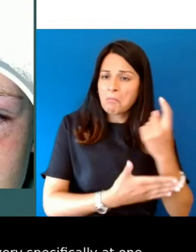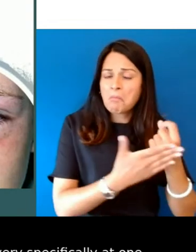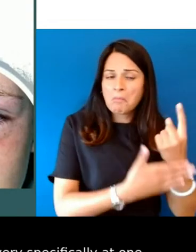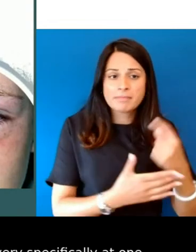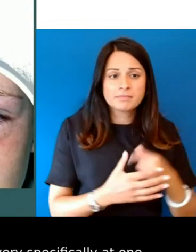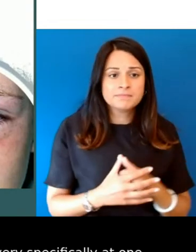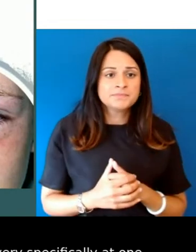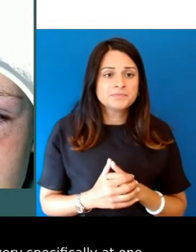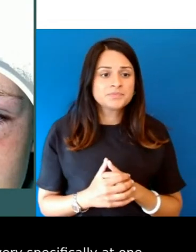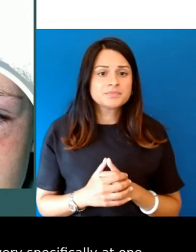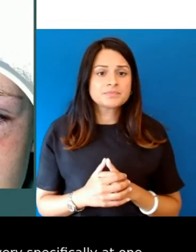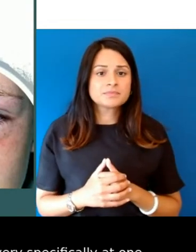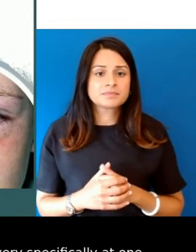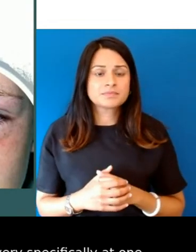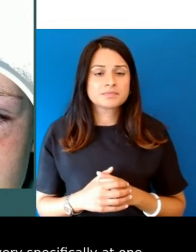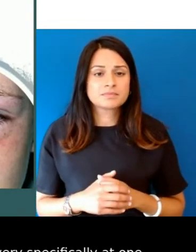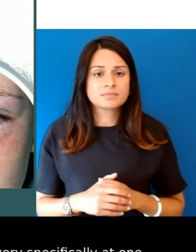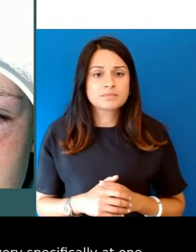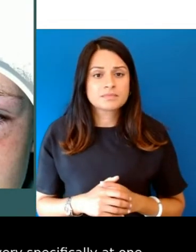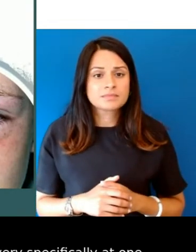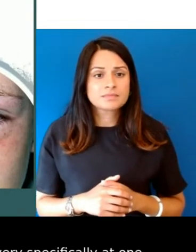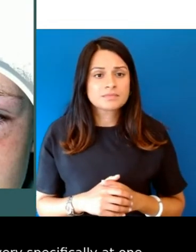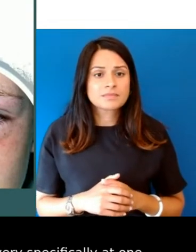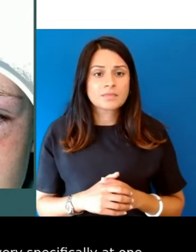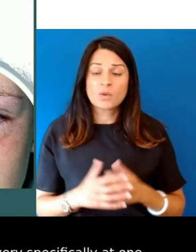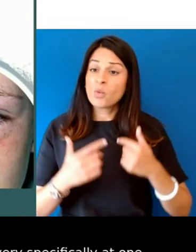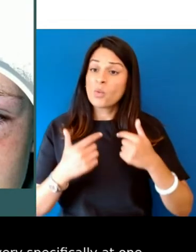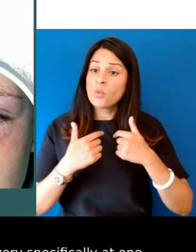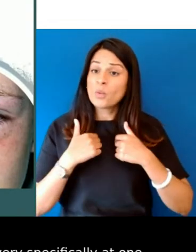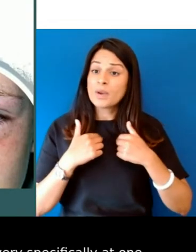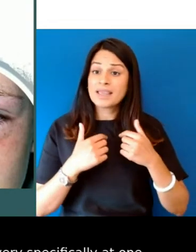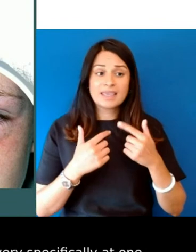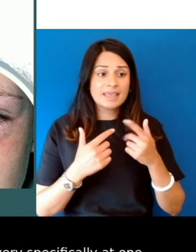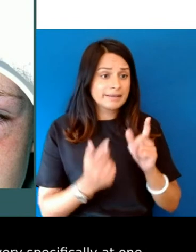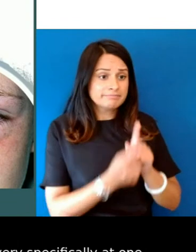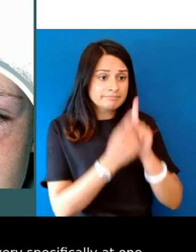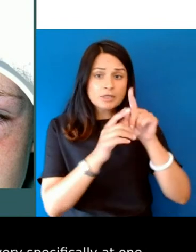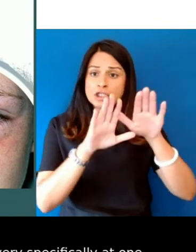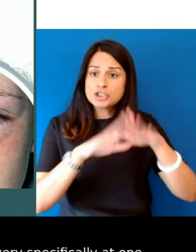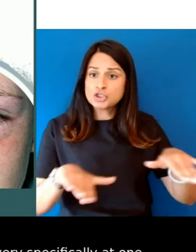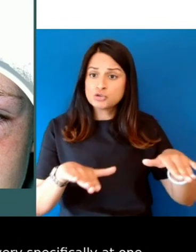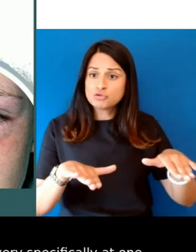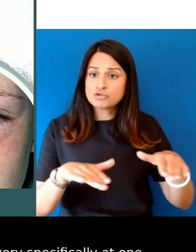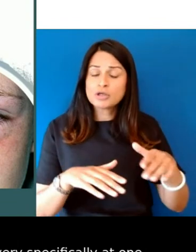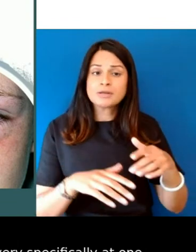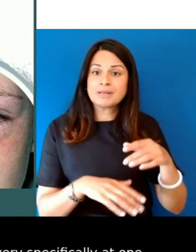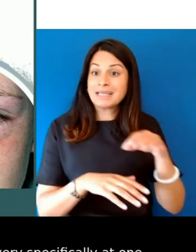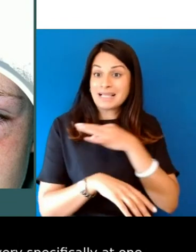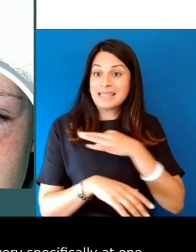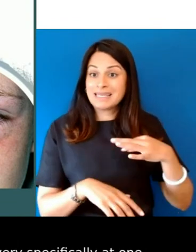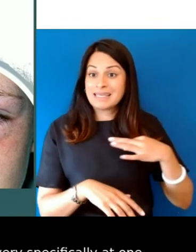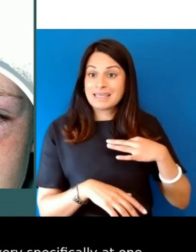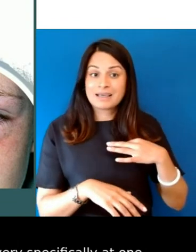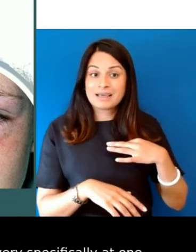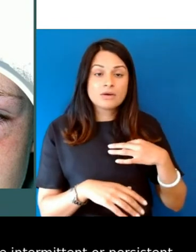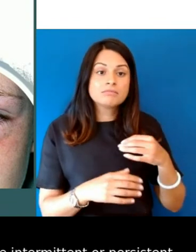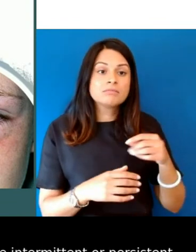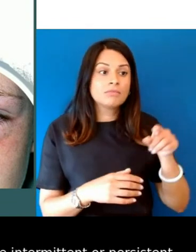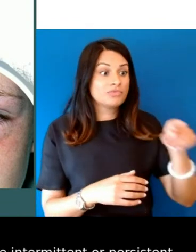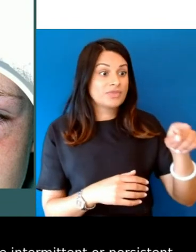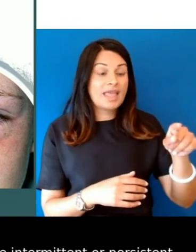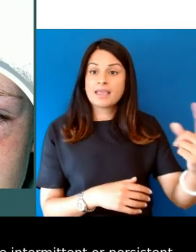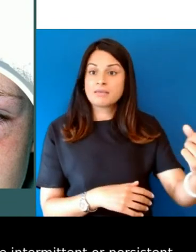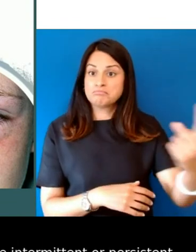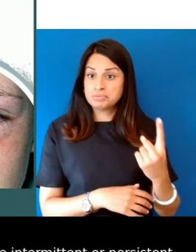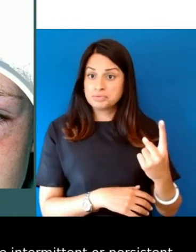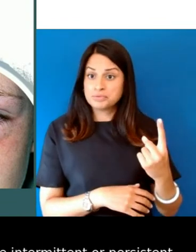so the children that we see in our allergy clinic severe allergic rhinitis clinic by the time they've got to us